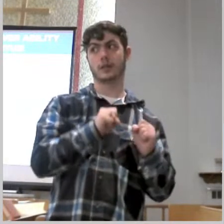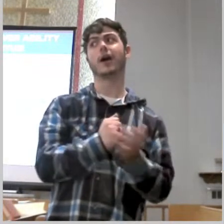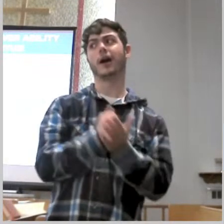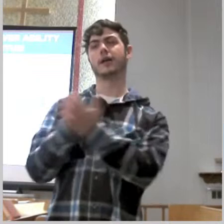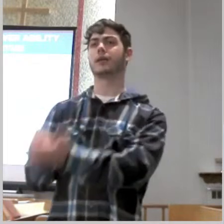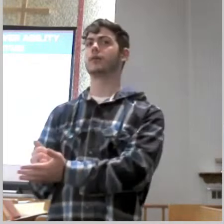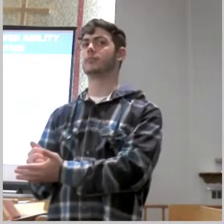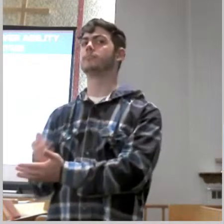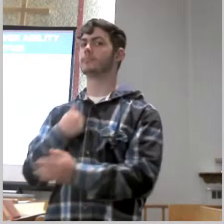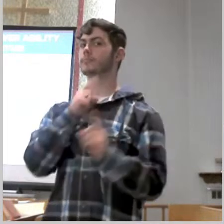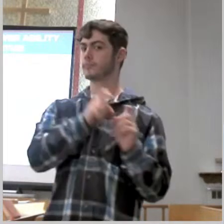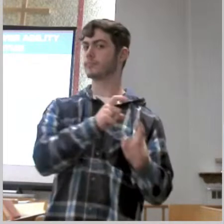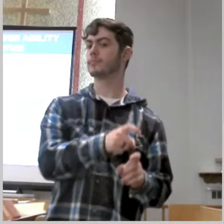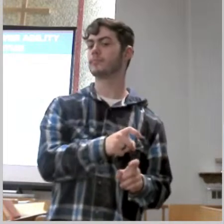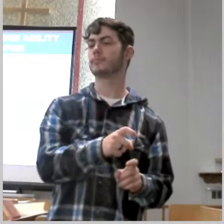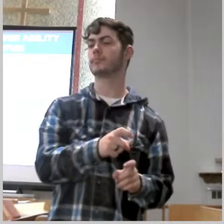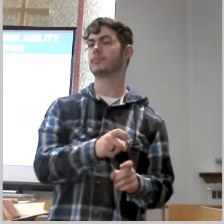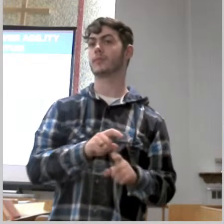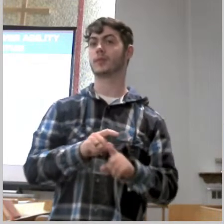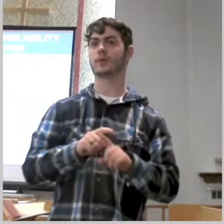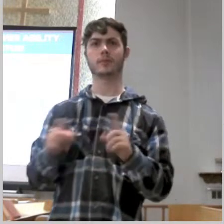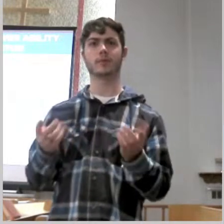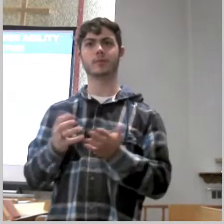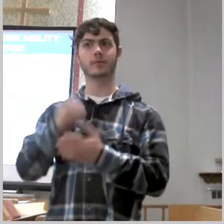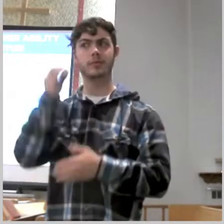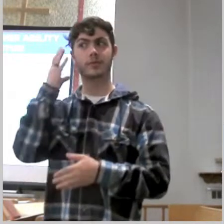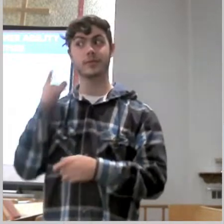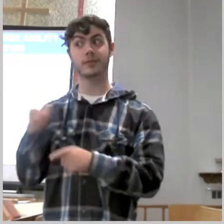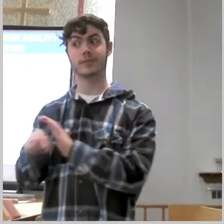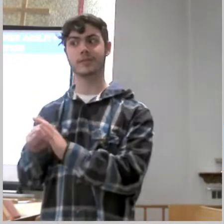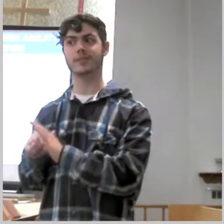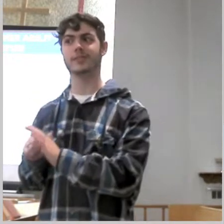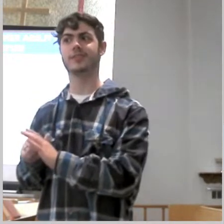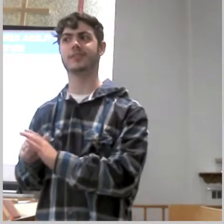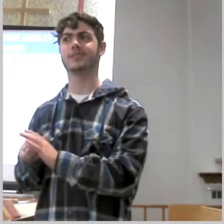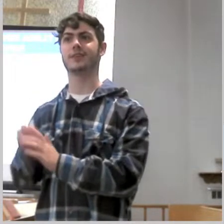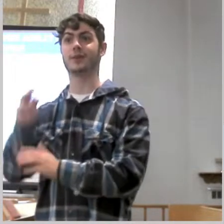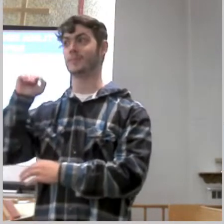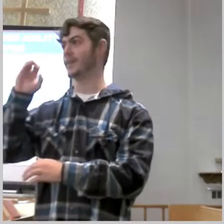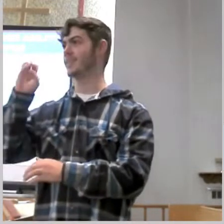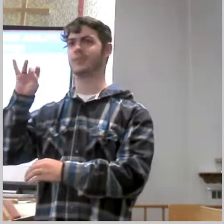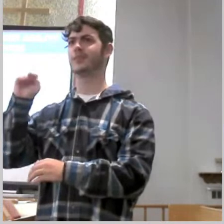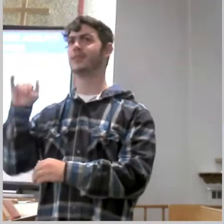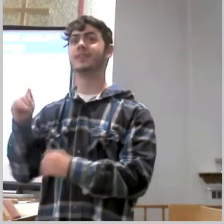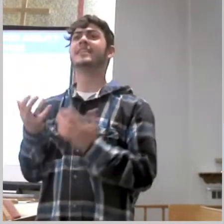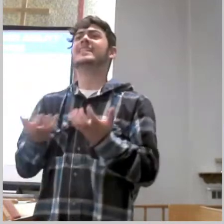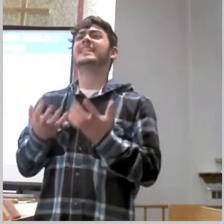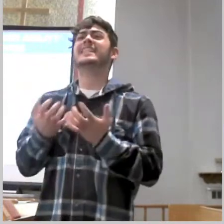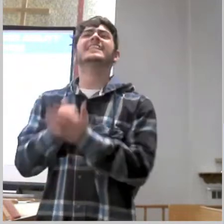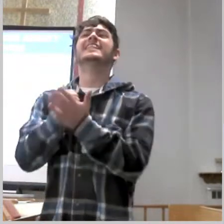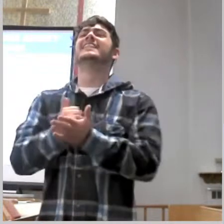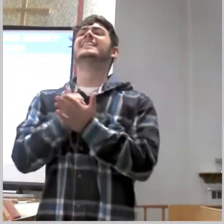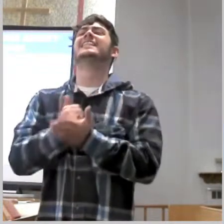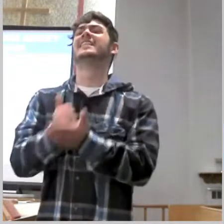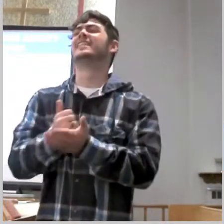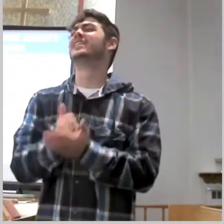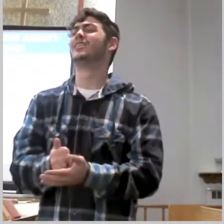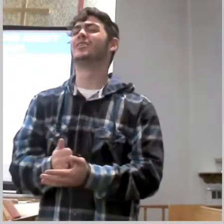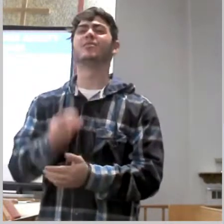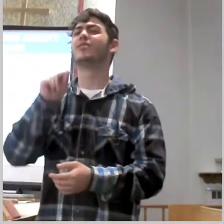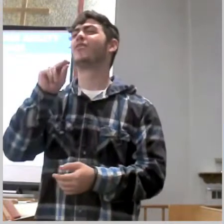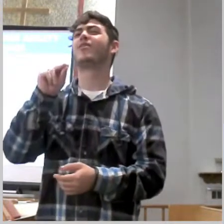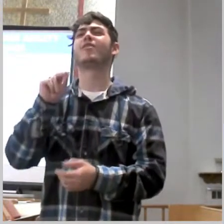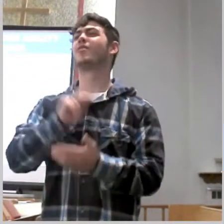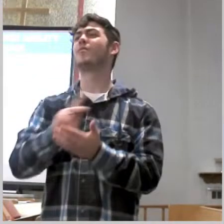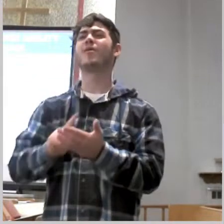I'm asking you. But what do we learn here from this passage? That the churches in Macedonia begged Paul. He says, no,